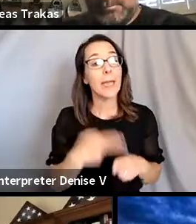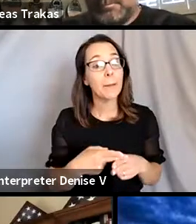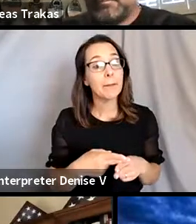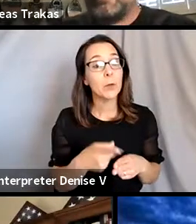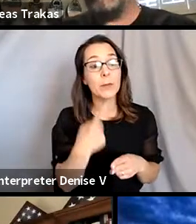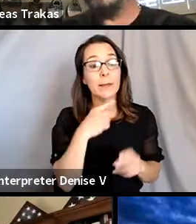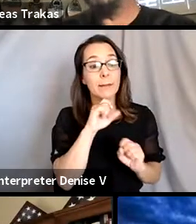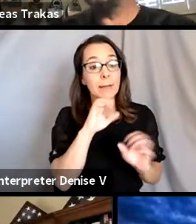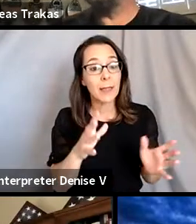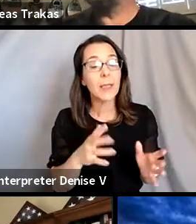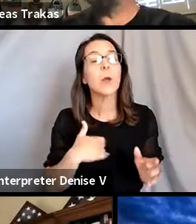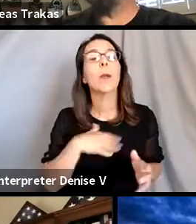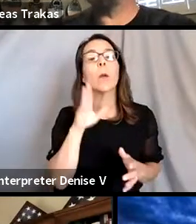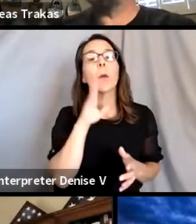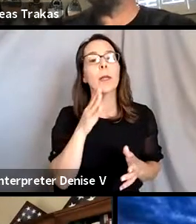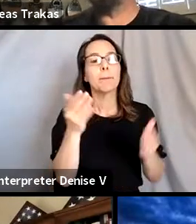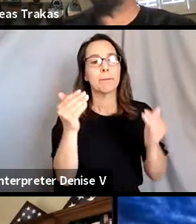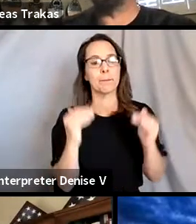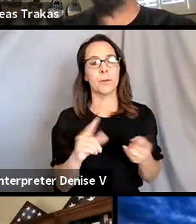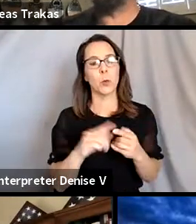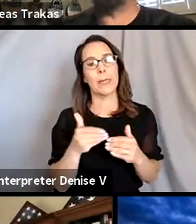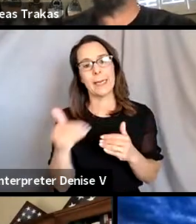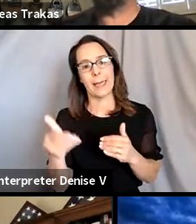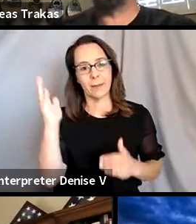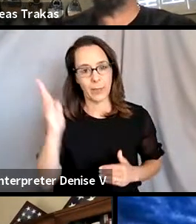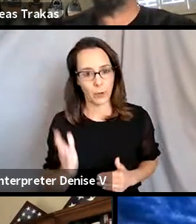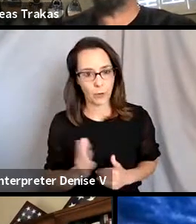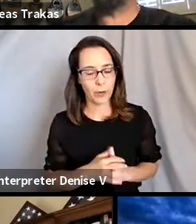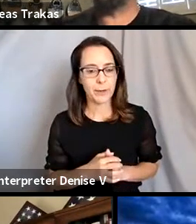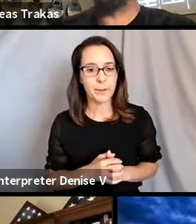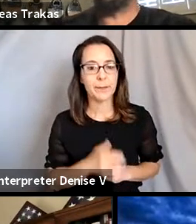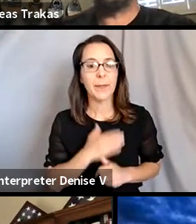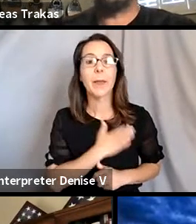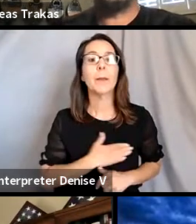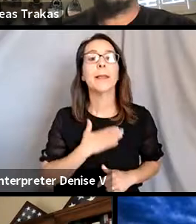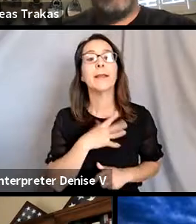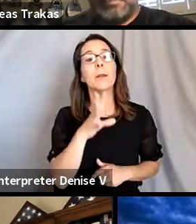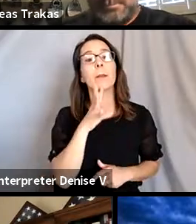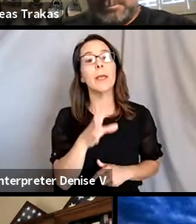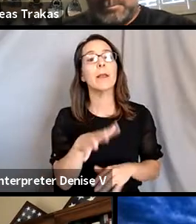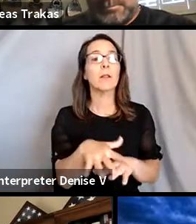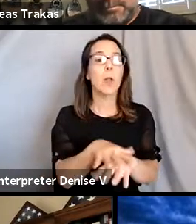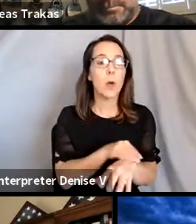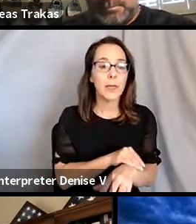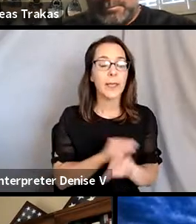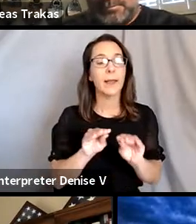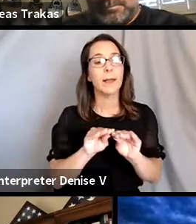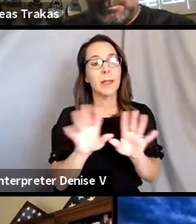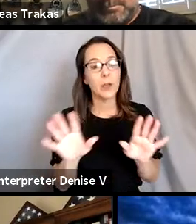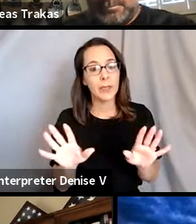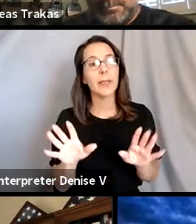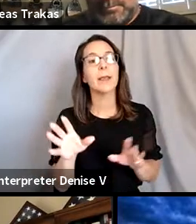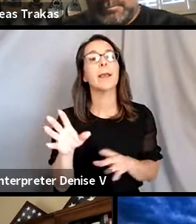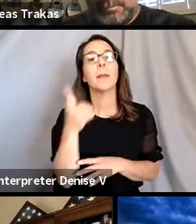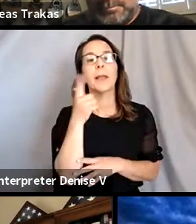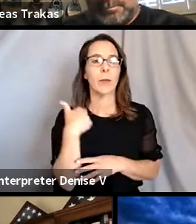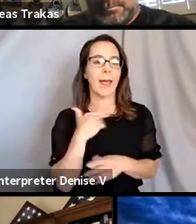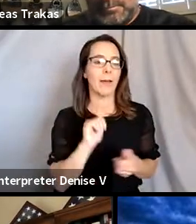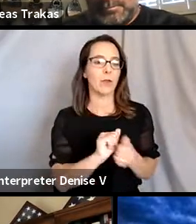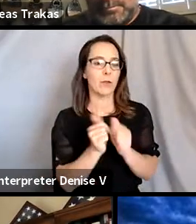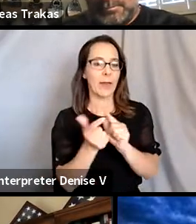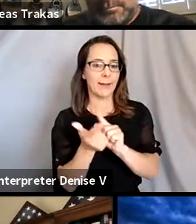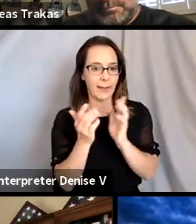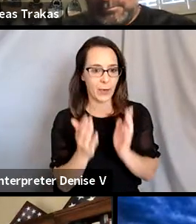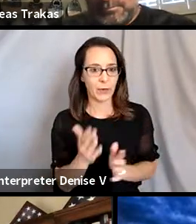called. Please speak slowly and clearly to accommodate translators. All chat functions will